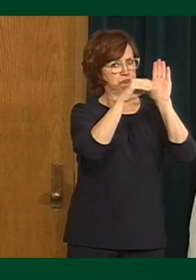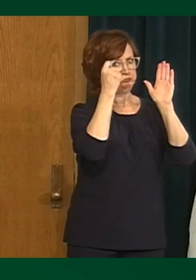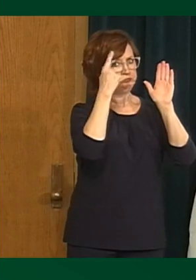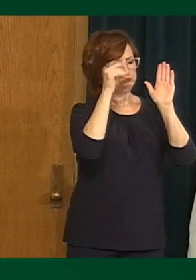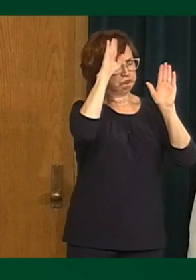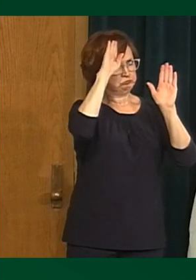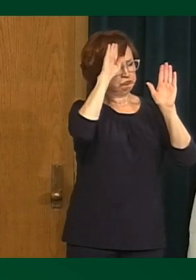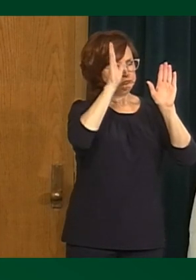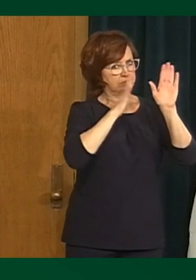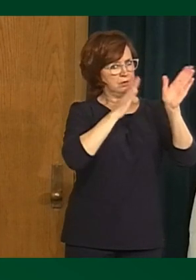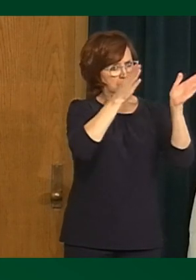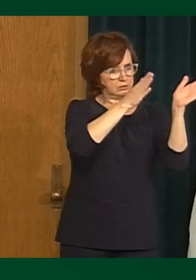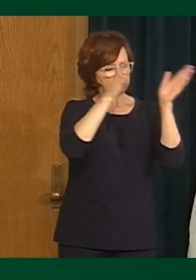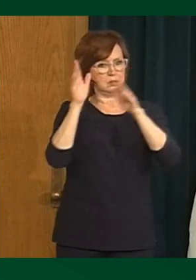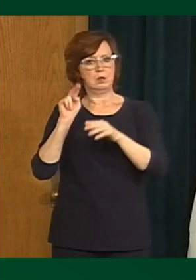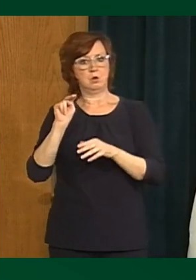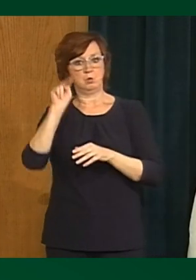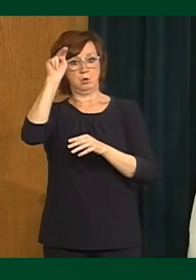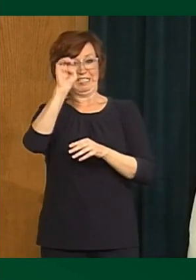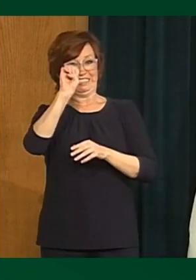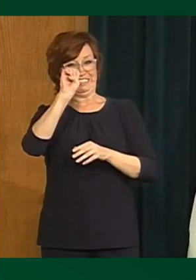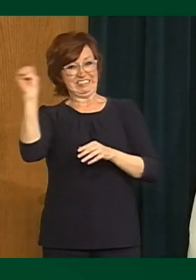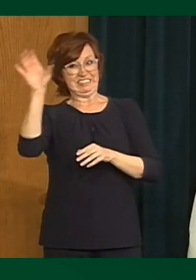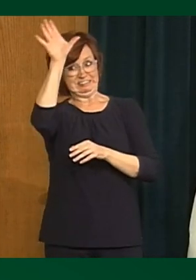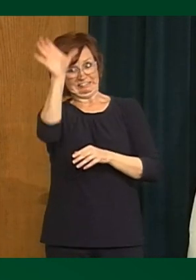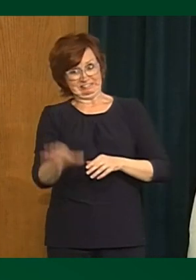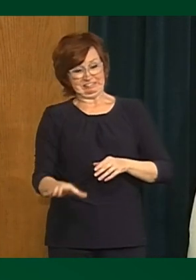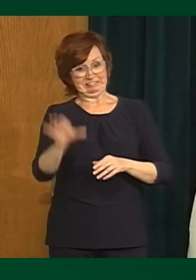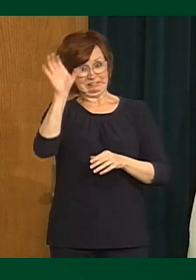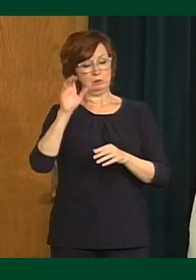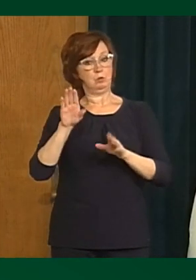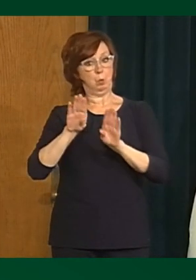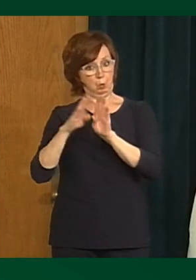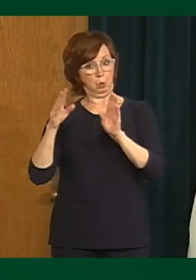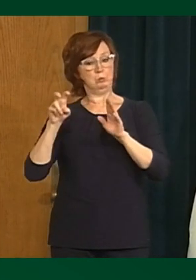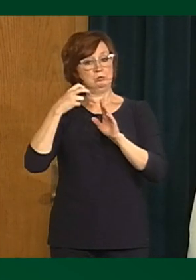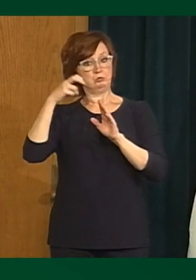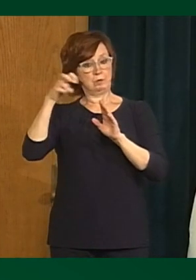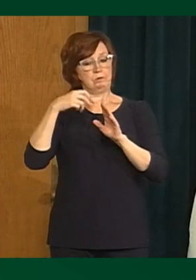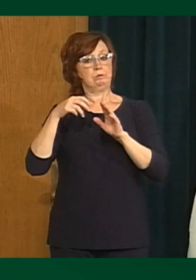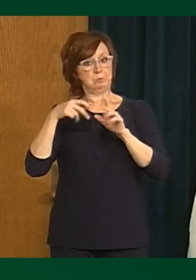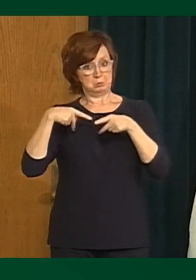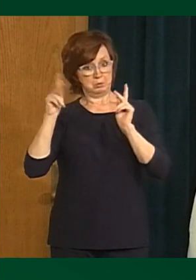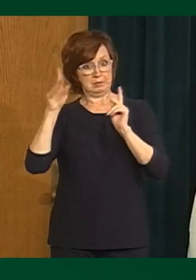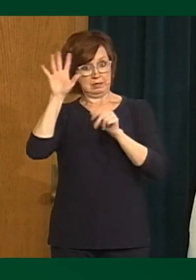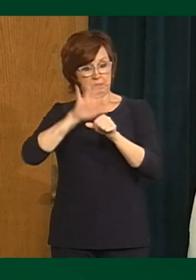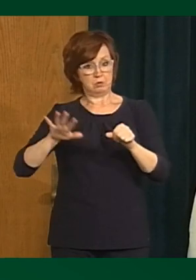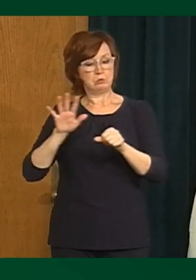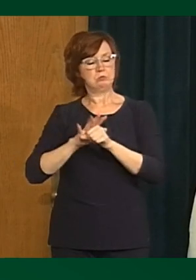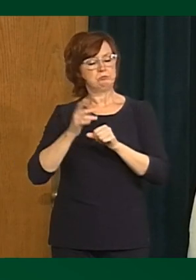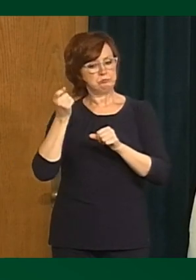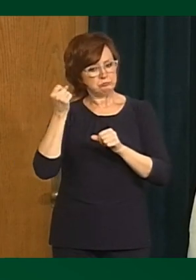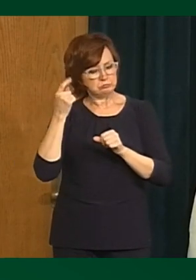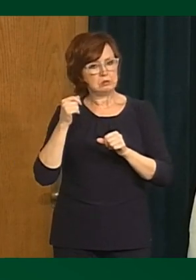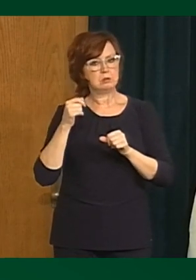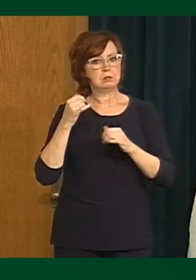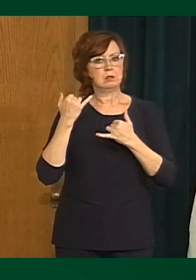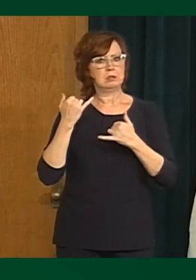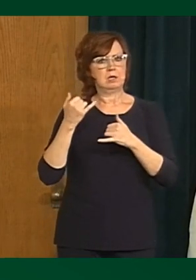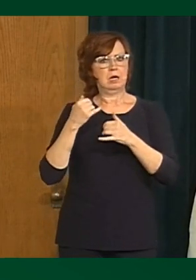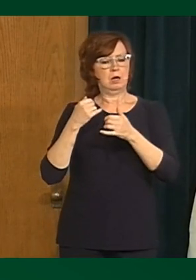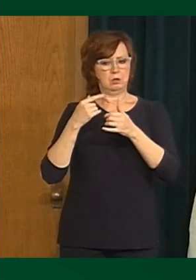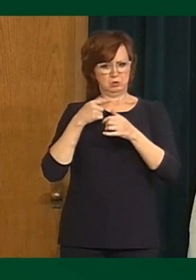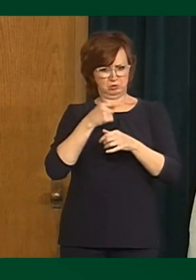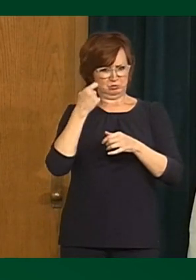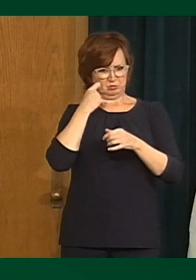Northern Administration District. You talked about consultation leading to those decisions about which areas